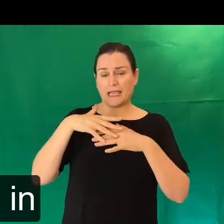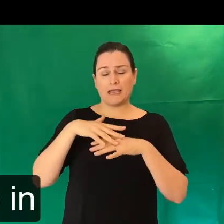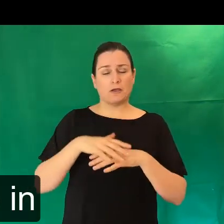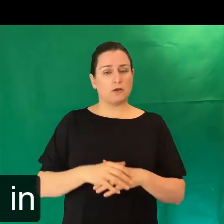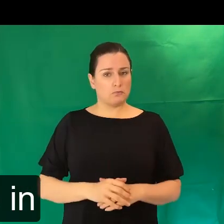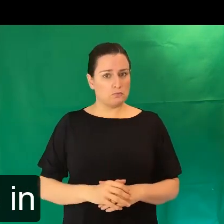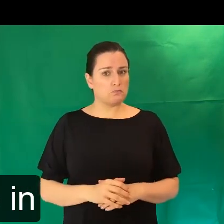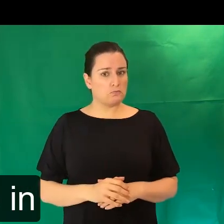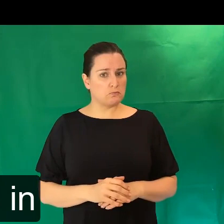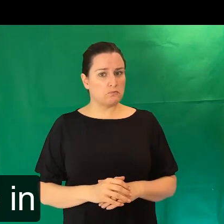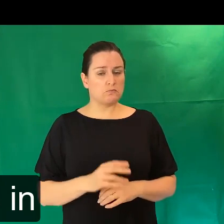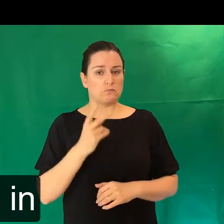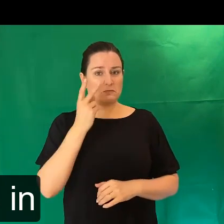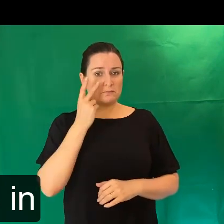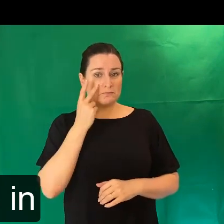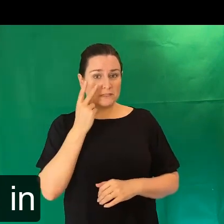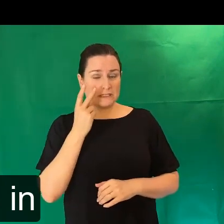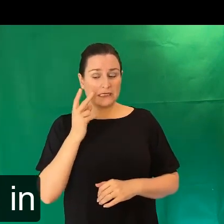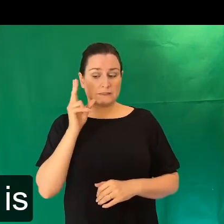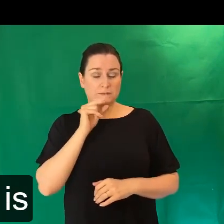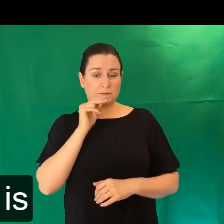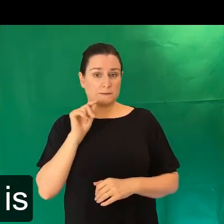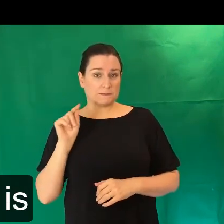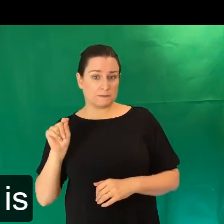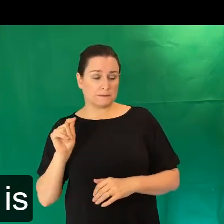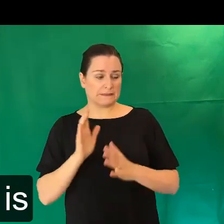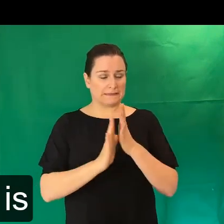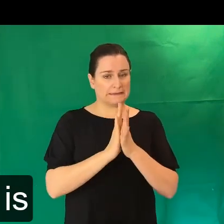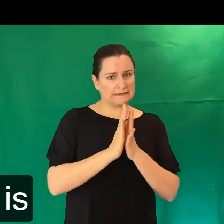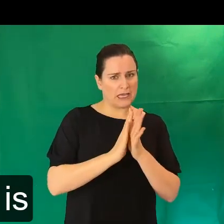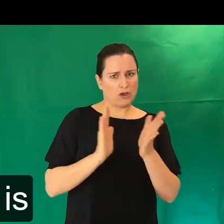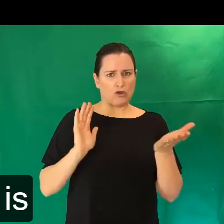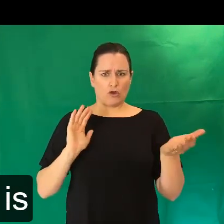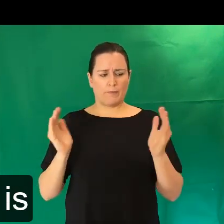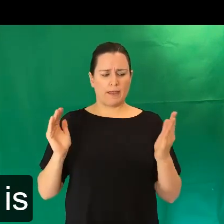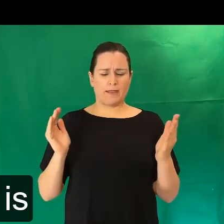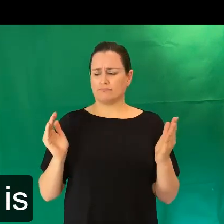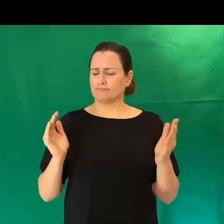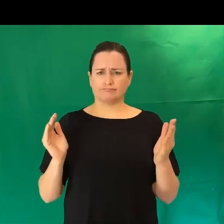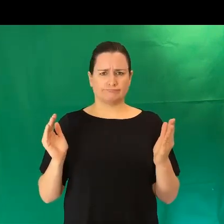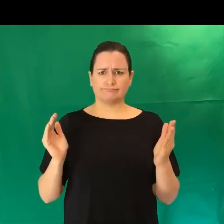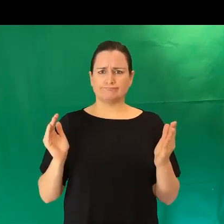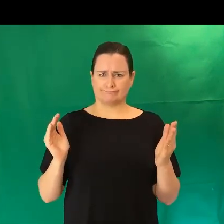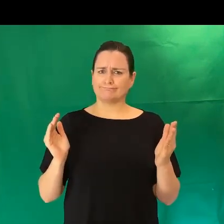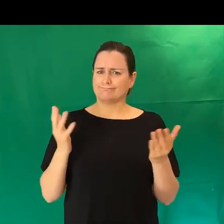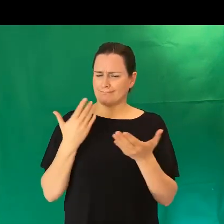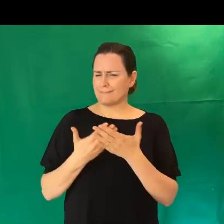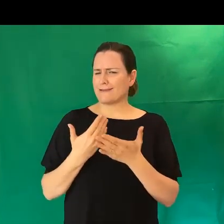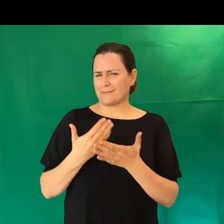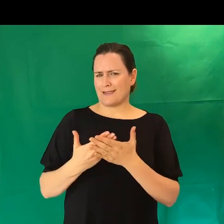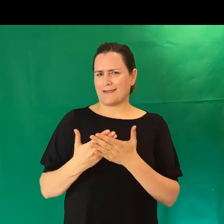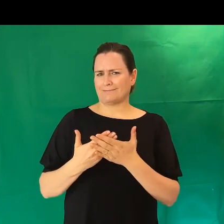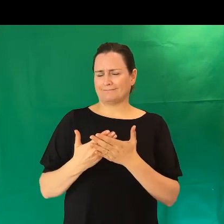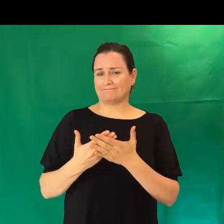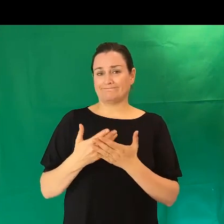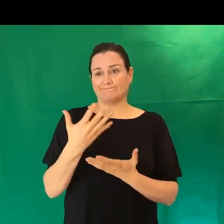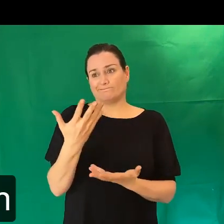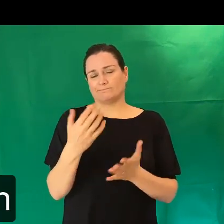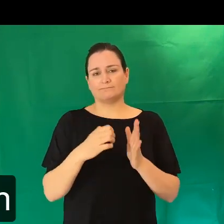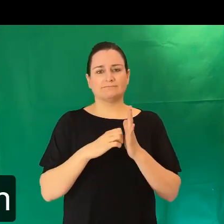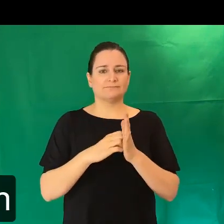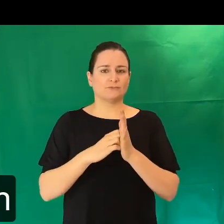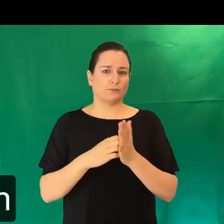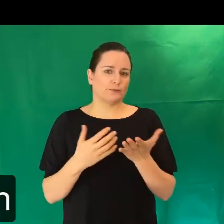so what we can see in spoken languages and sign languages is that code mixing can occur. So